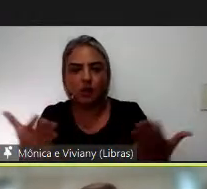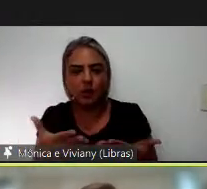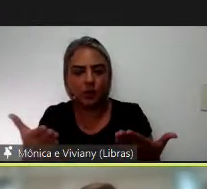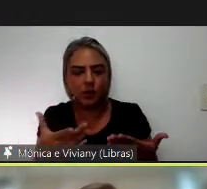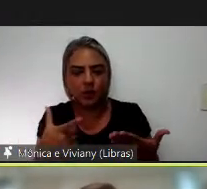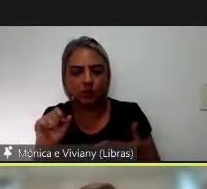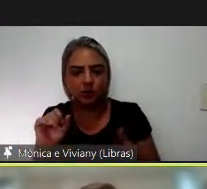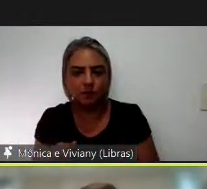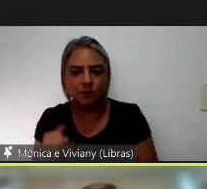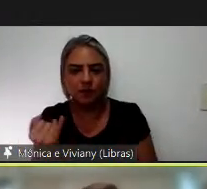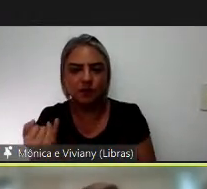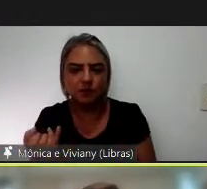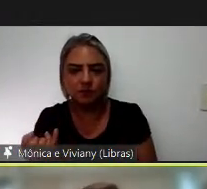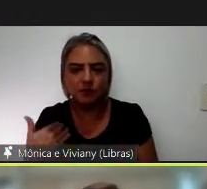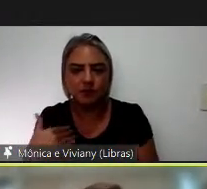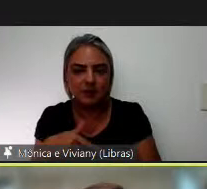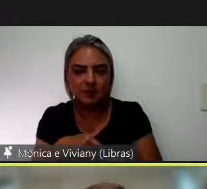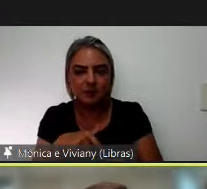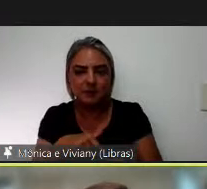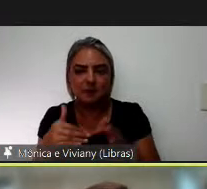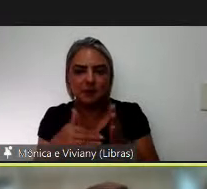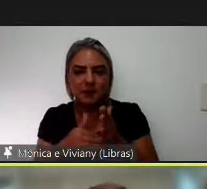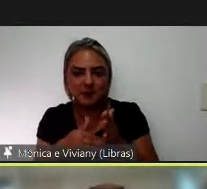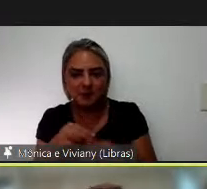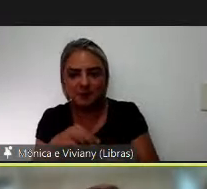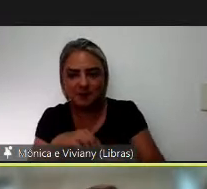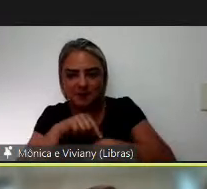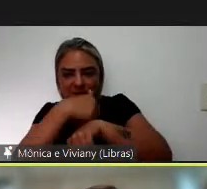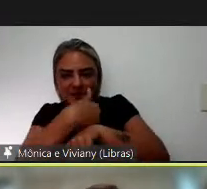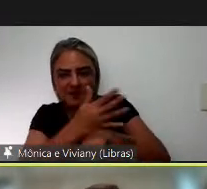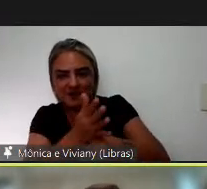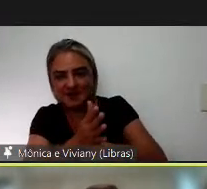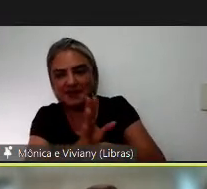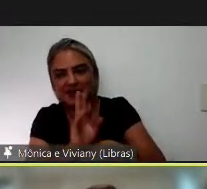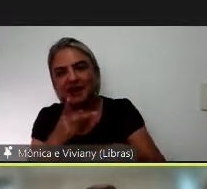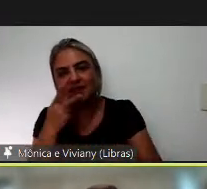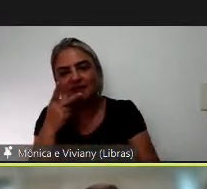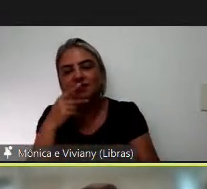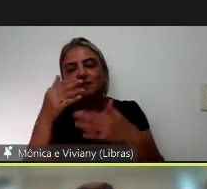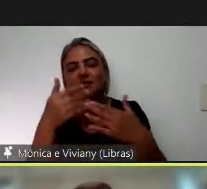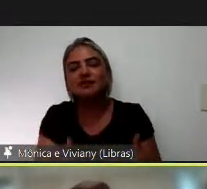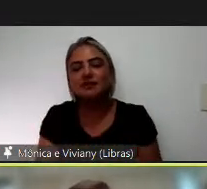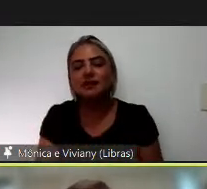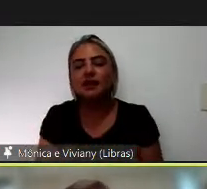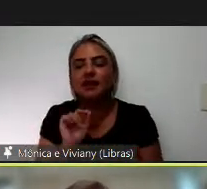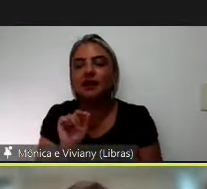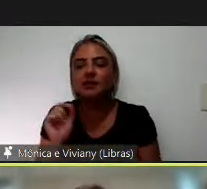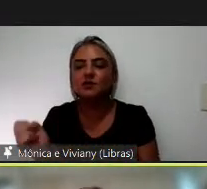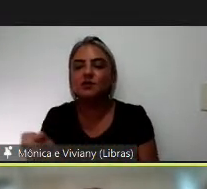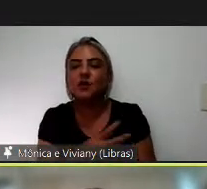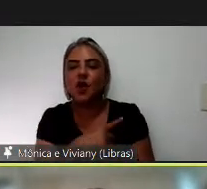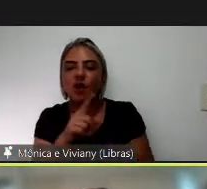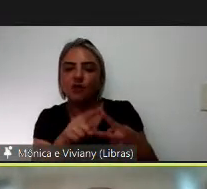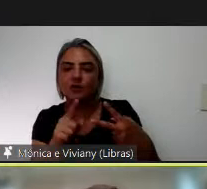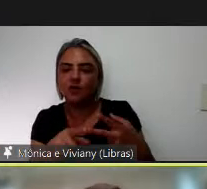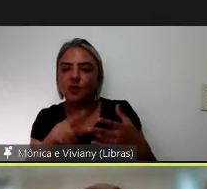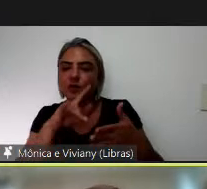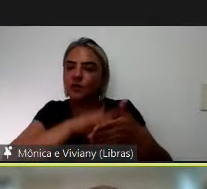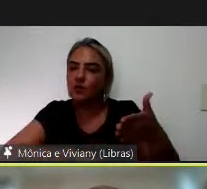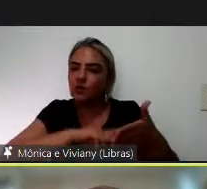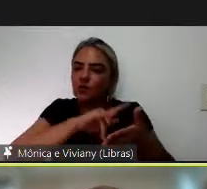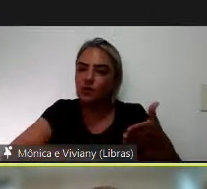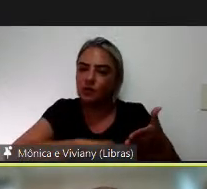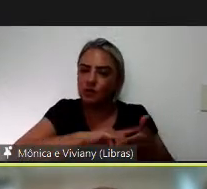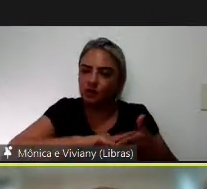a lot of spaces. So today I will take my final minutes to speak about these 2